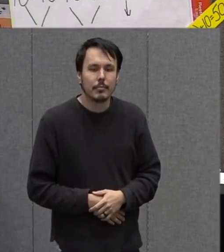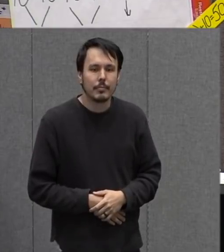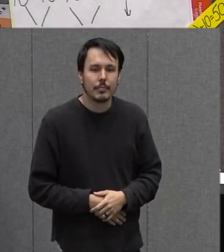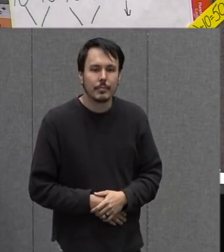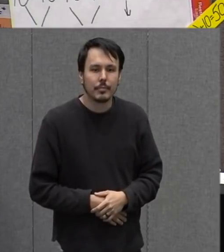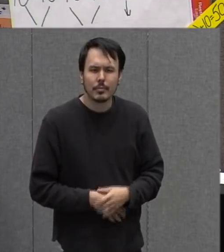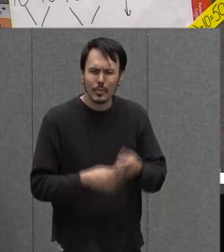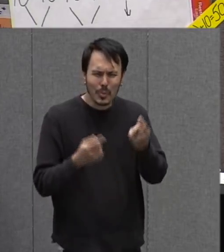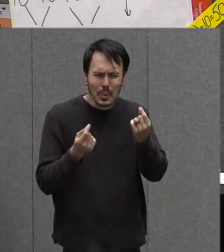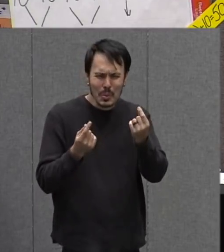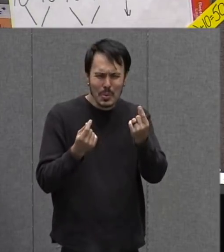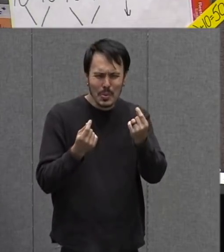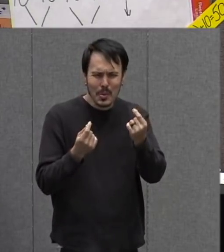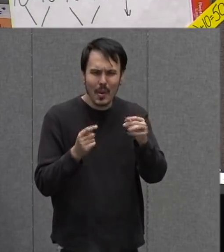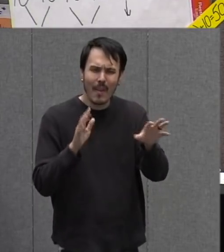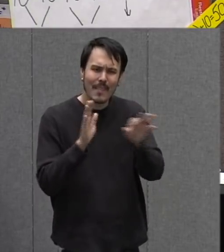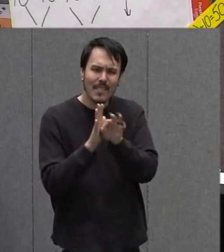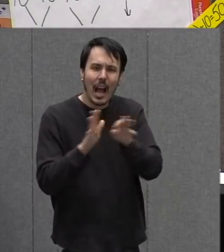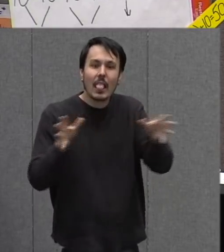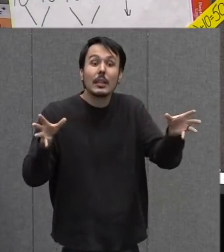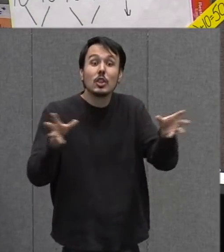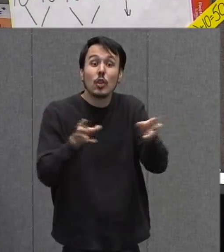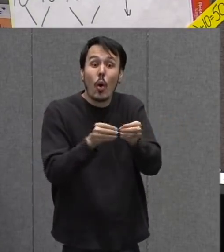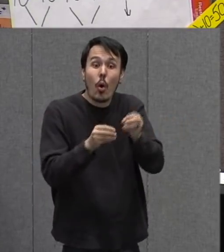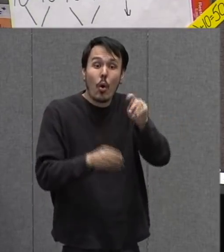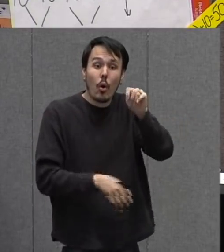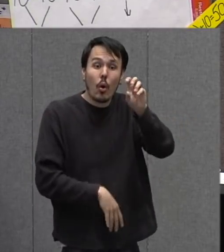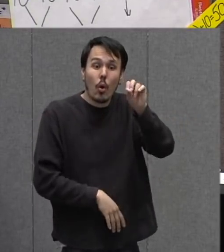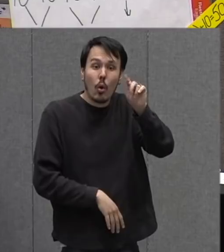What would I do with that to find the total?